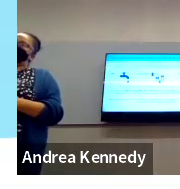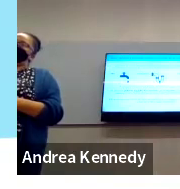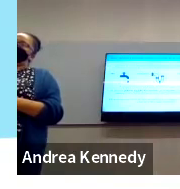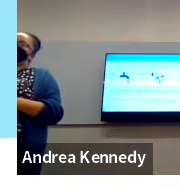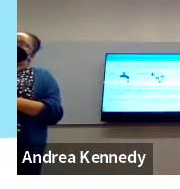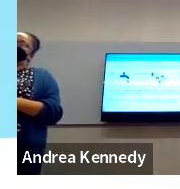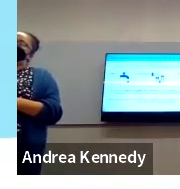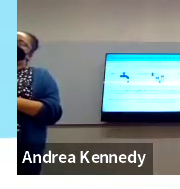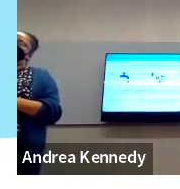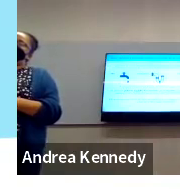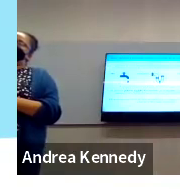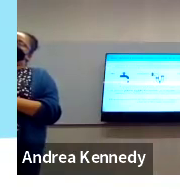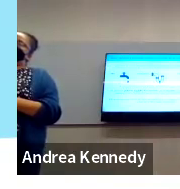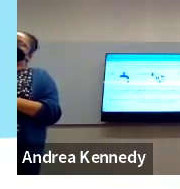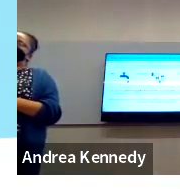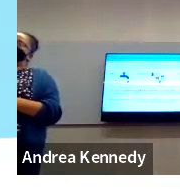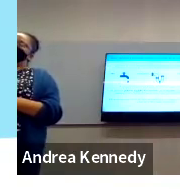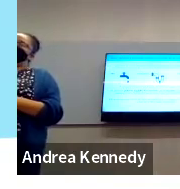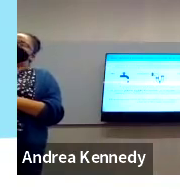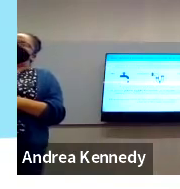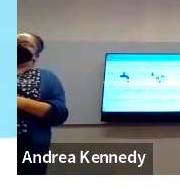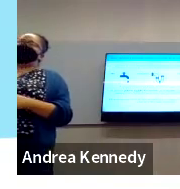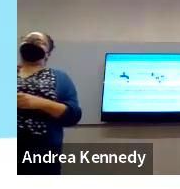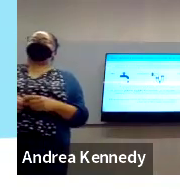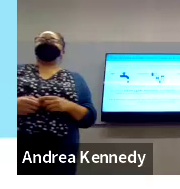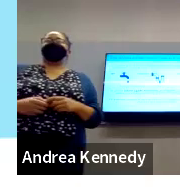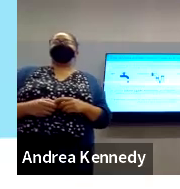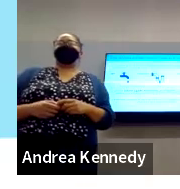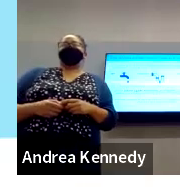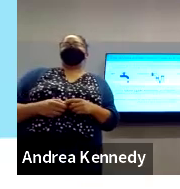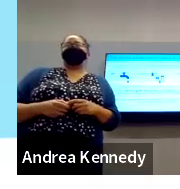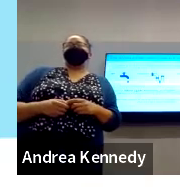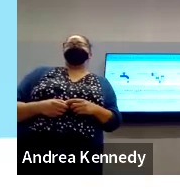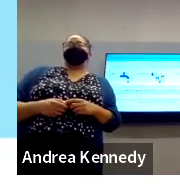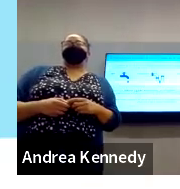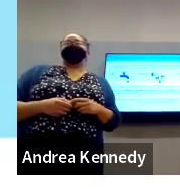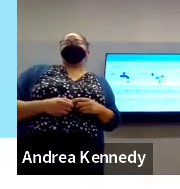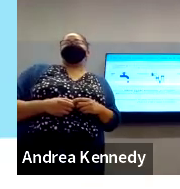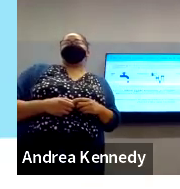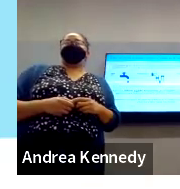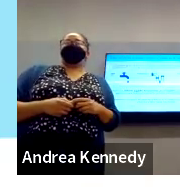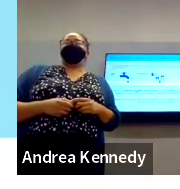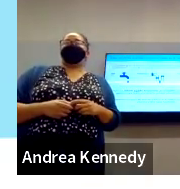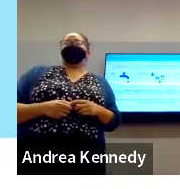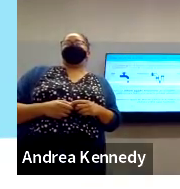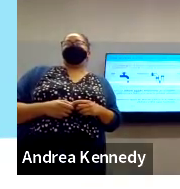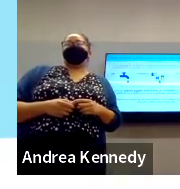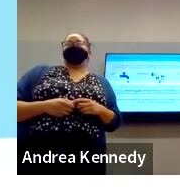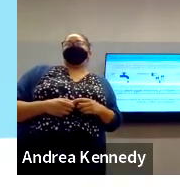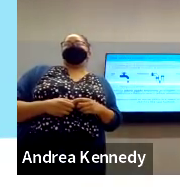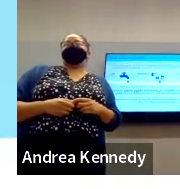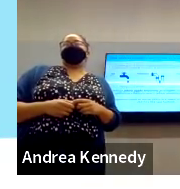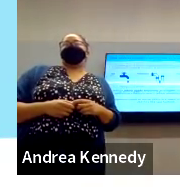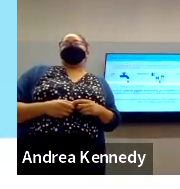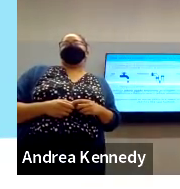everything go flat, Yeah, for me, from my perspective, I'm in the same situation that a lot of people, but it's